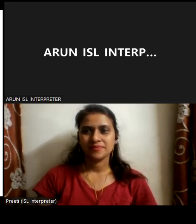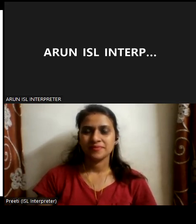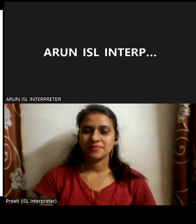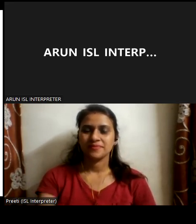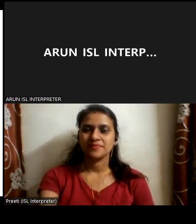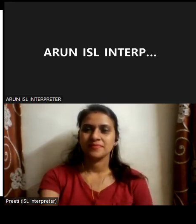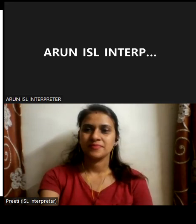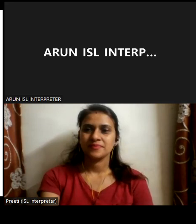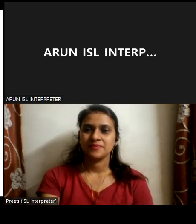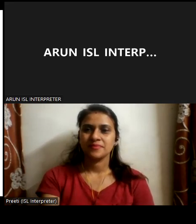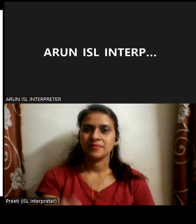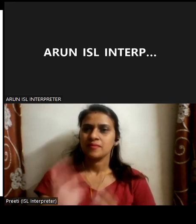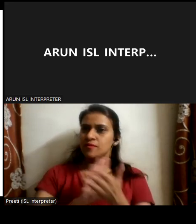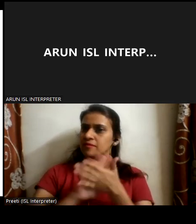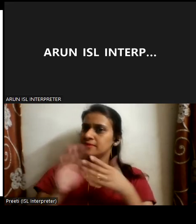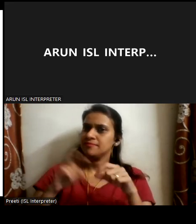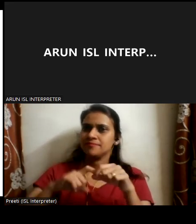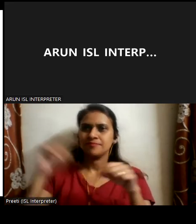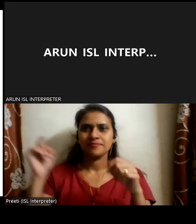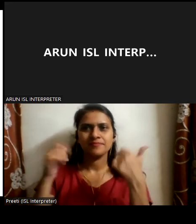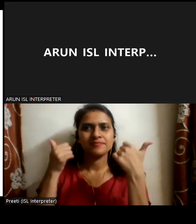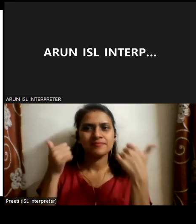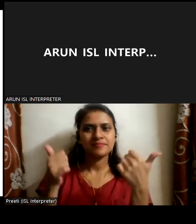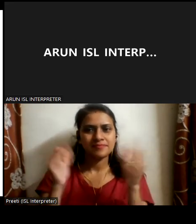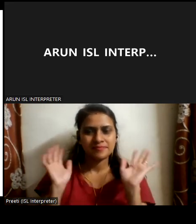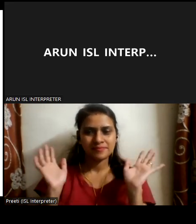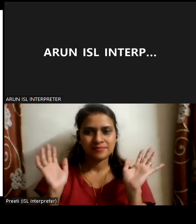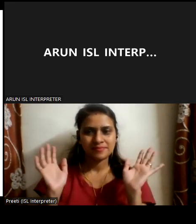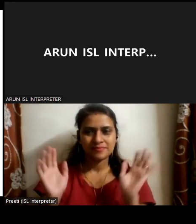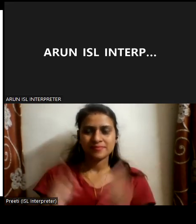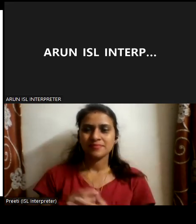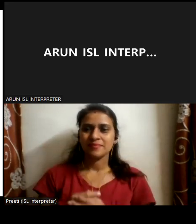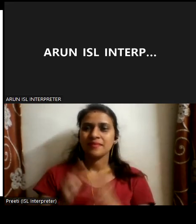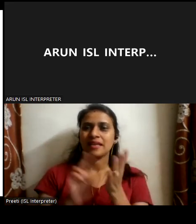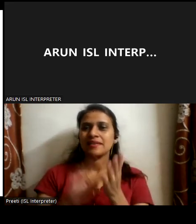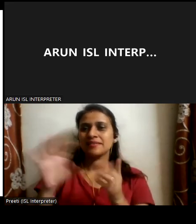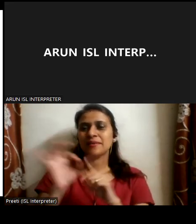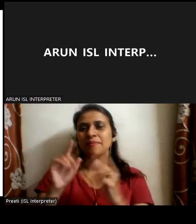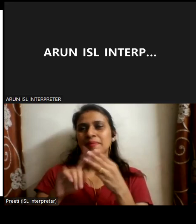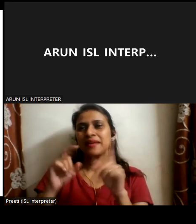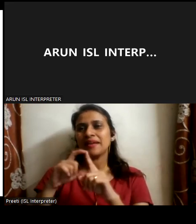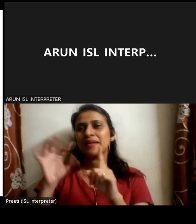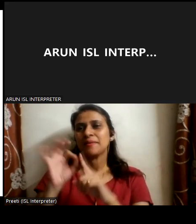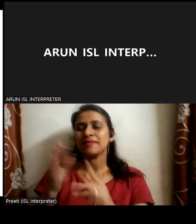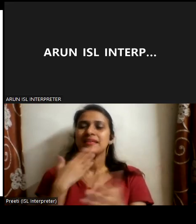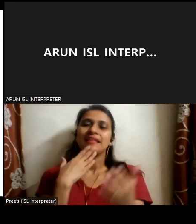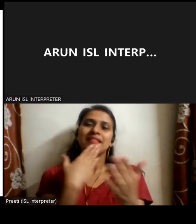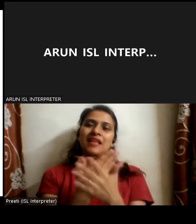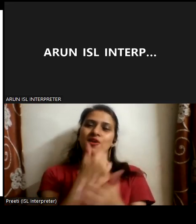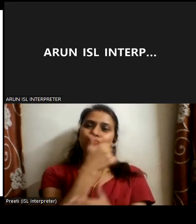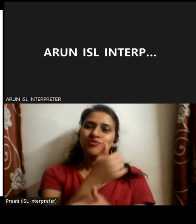So I'll log out from this session. Thank you. Thank I you, hope sir. You have Thank a great you so evening. Much. Thank you so much, Sumit sir, for your